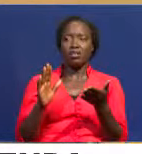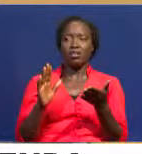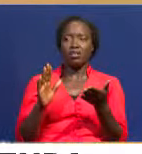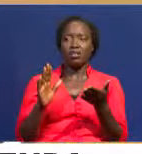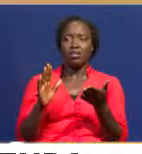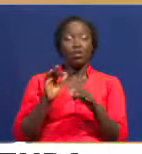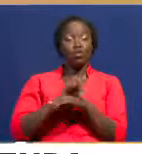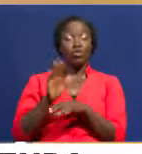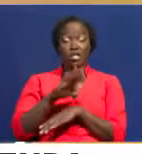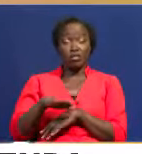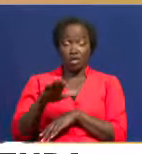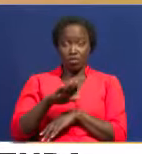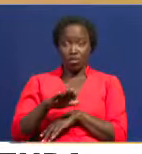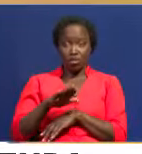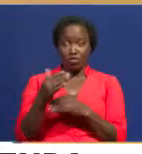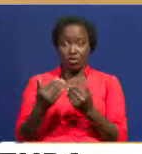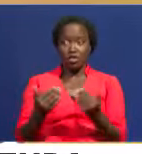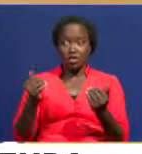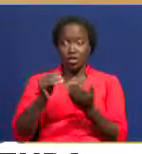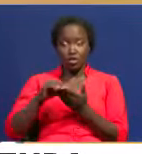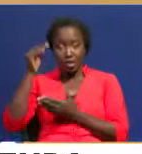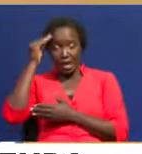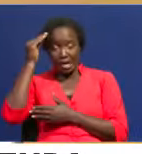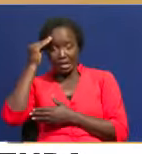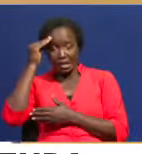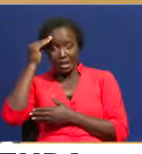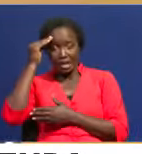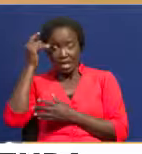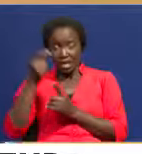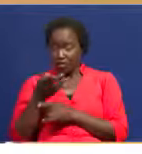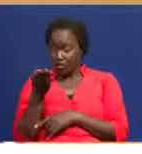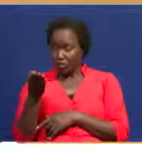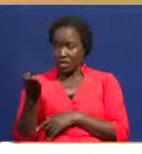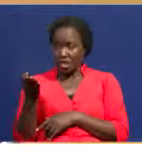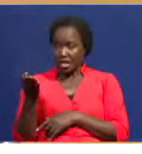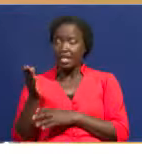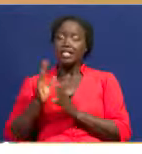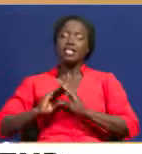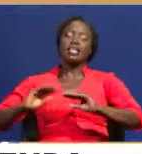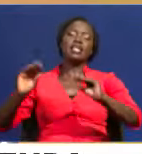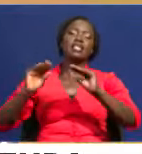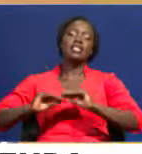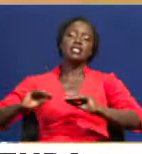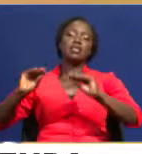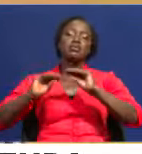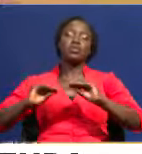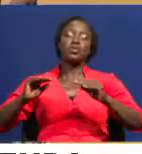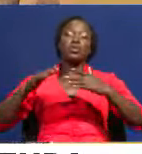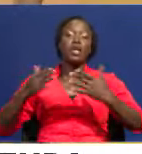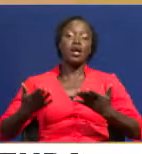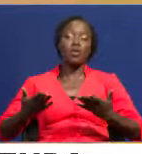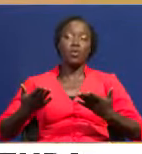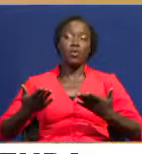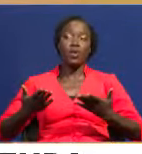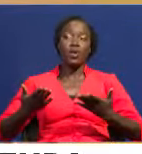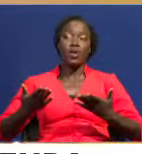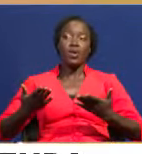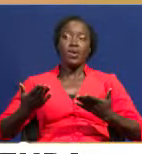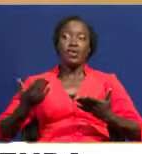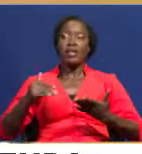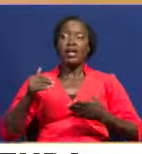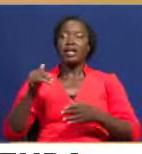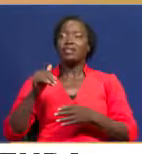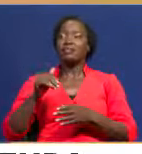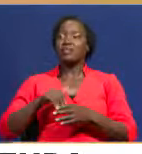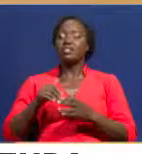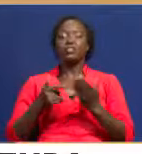more conducive environment for children to learn in. Mm-hmm. And from there, they can be taught on how they can venture